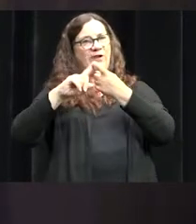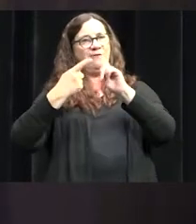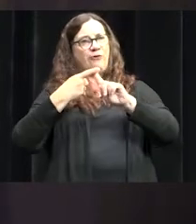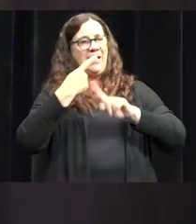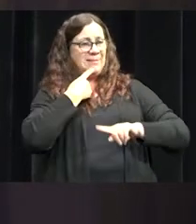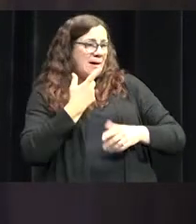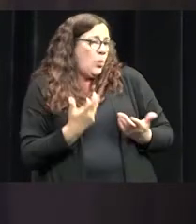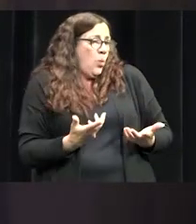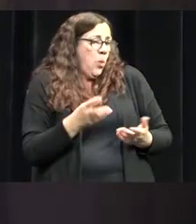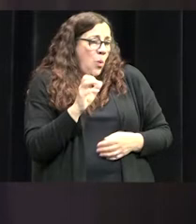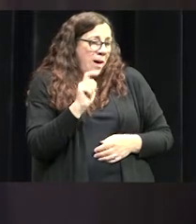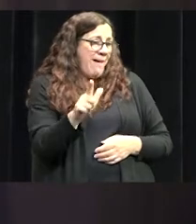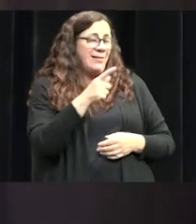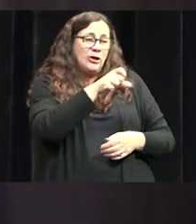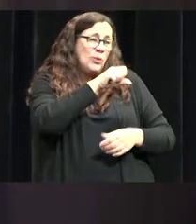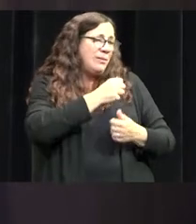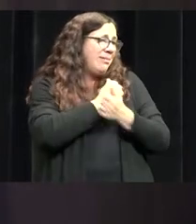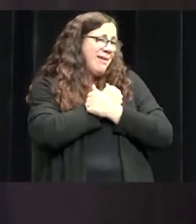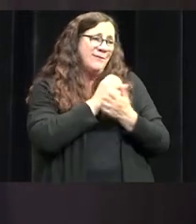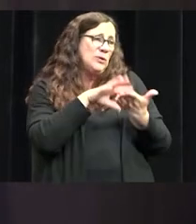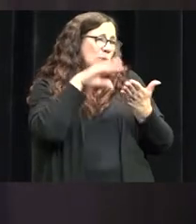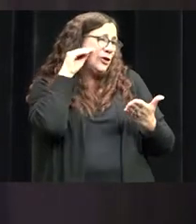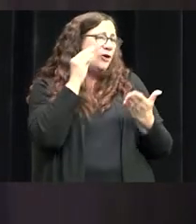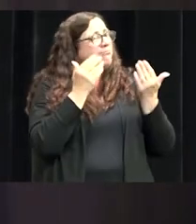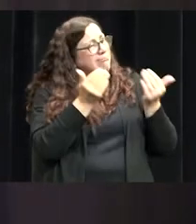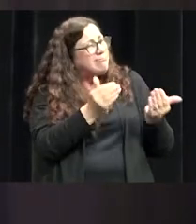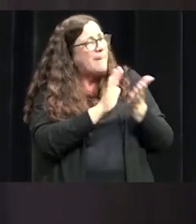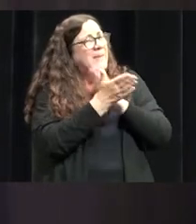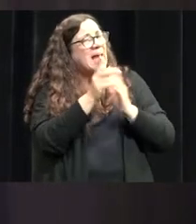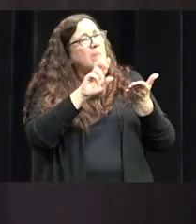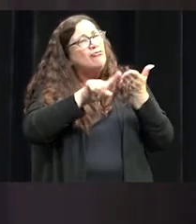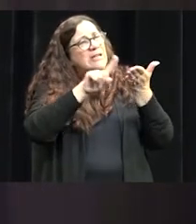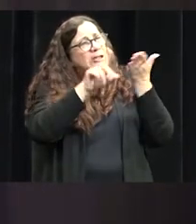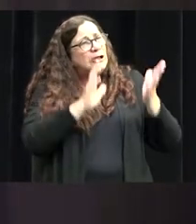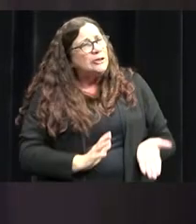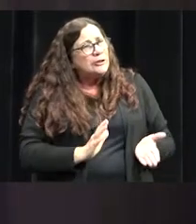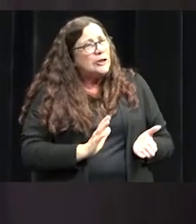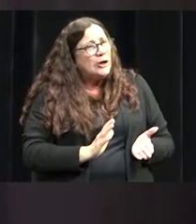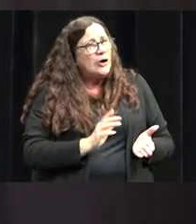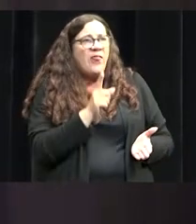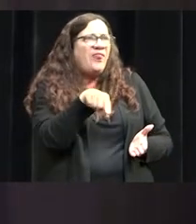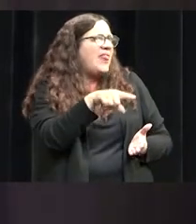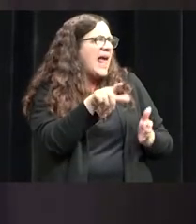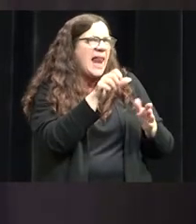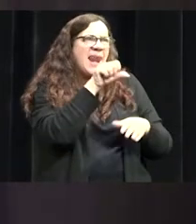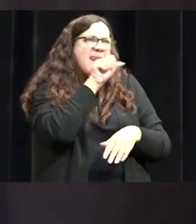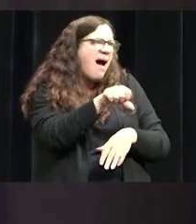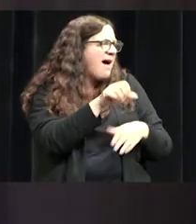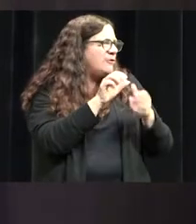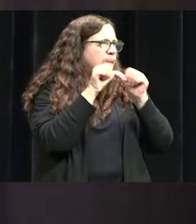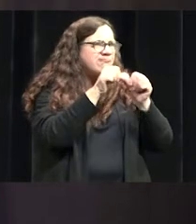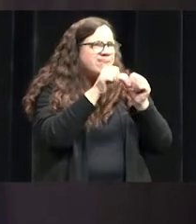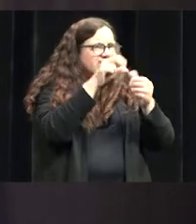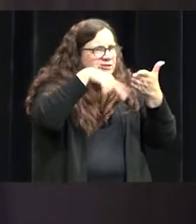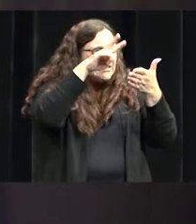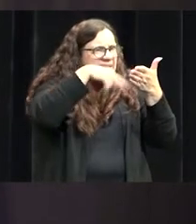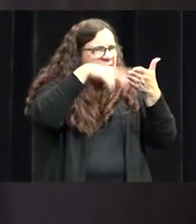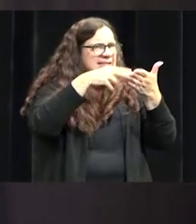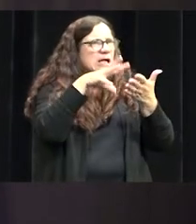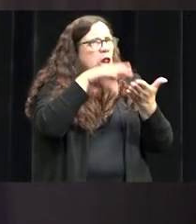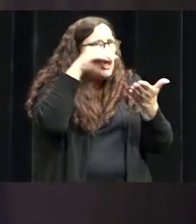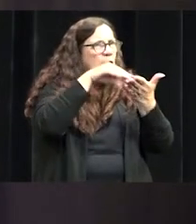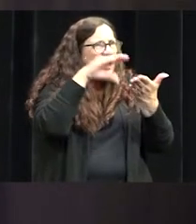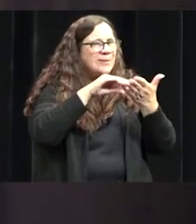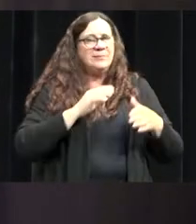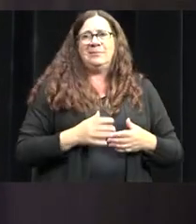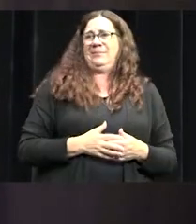learn new things i laughed because to me she might as well have said i should become an astronaut i did however sign